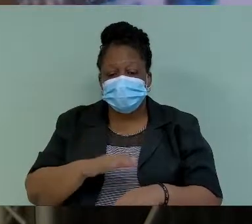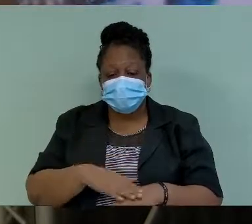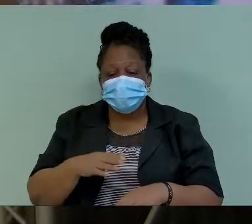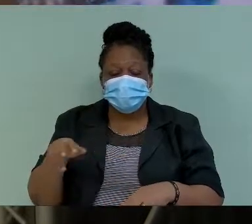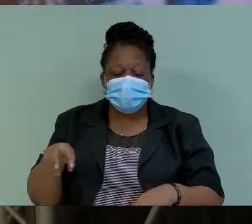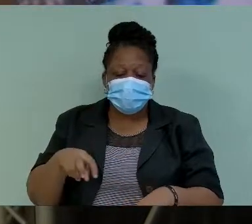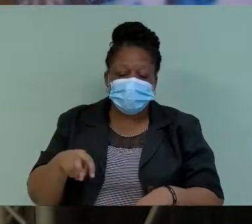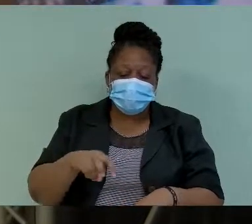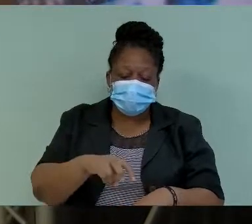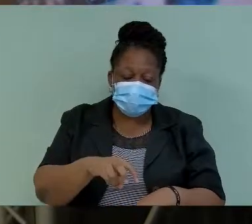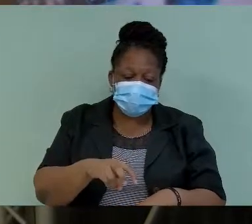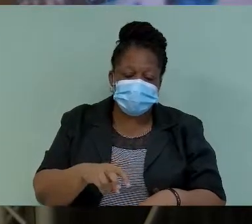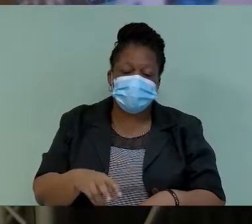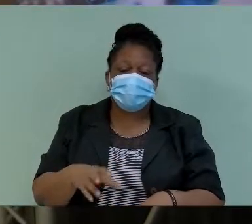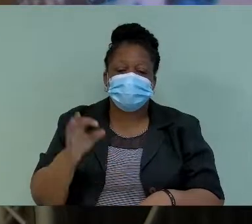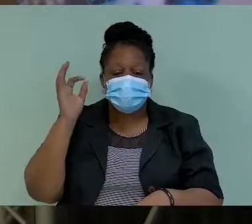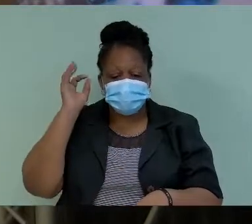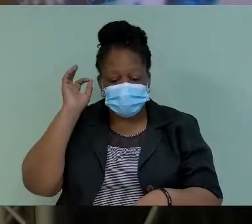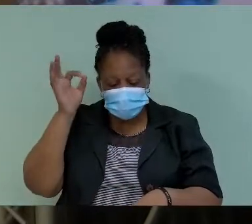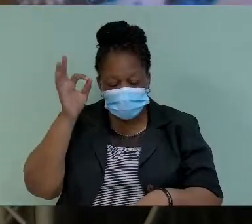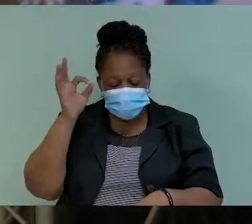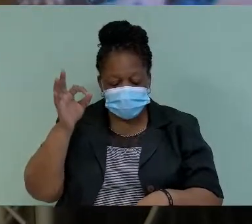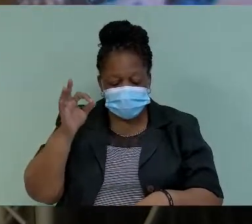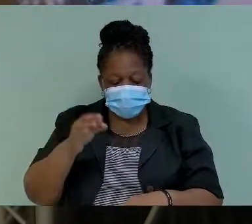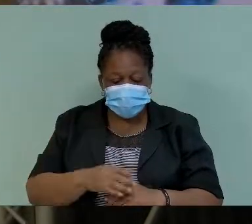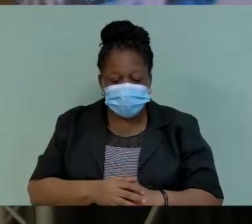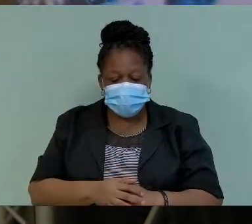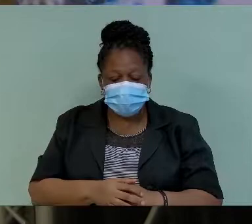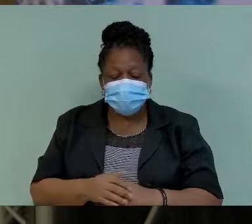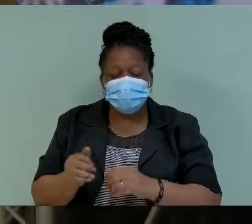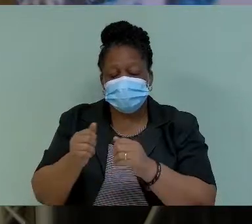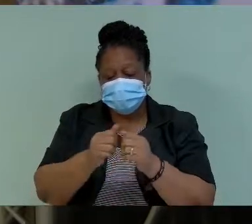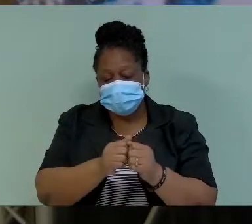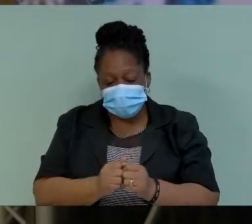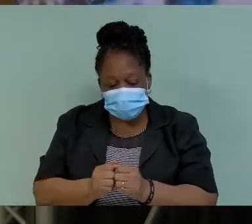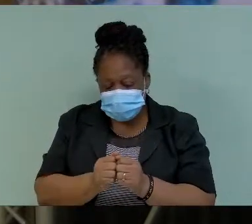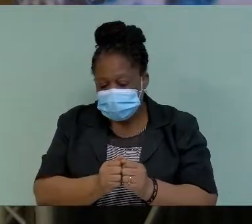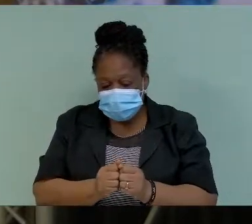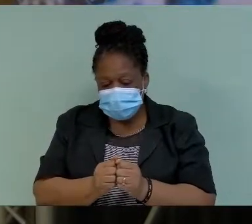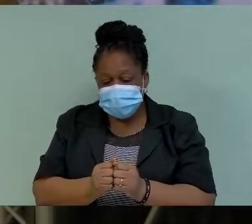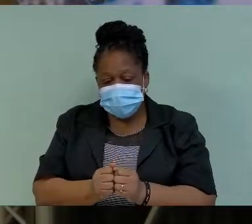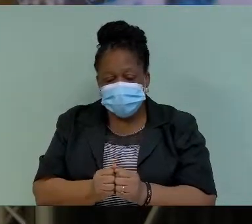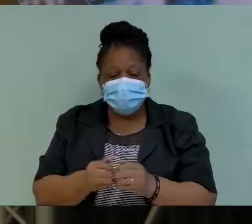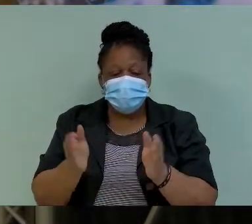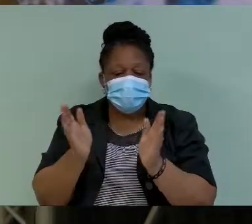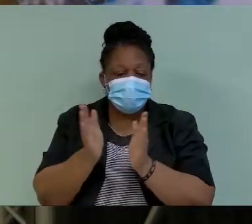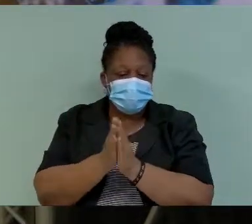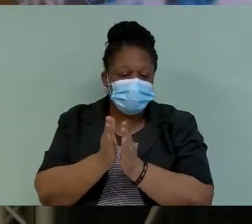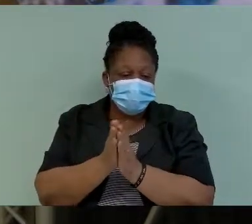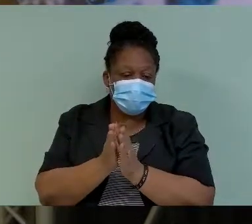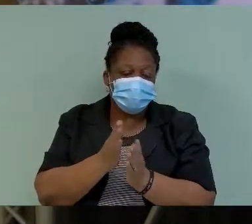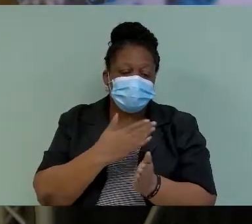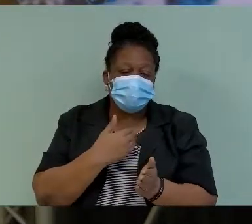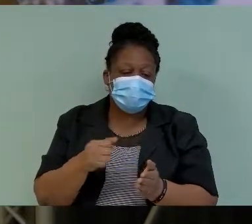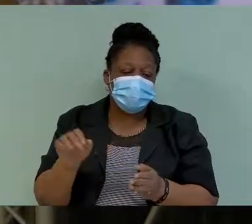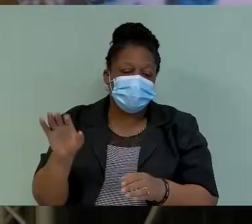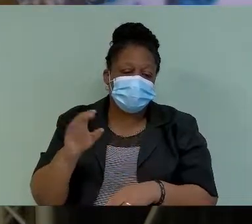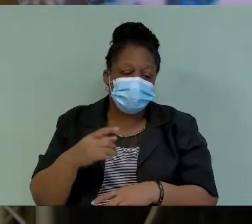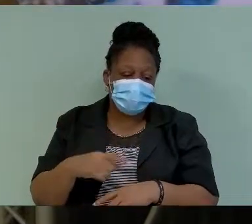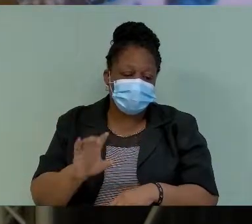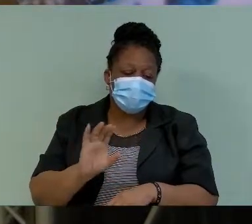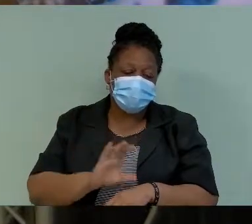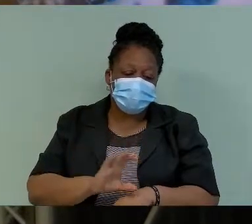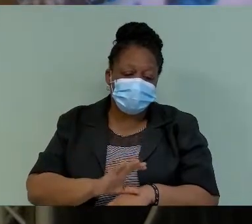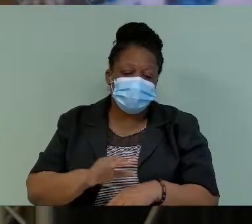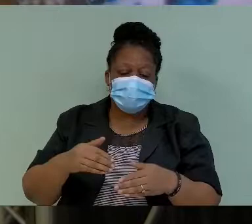journey and ministry, as together we fellowship in a new place,